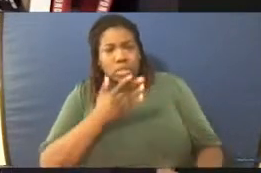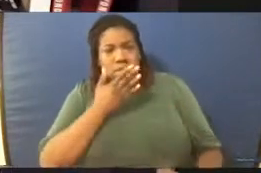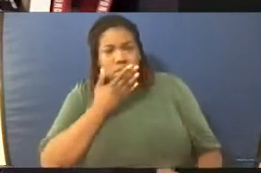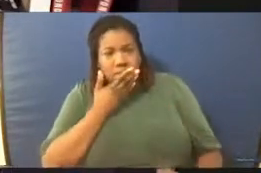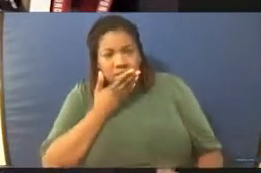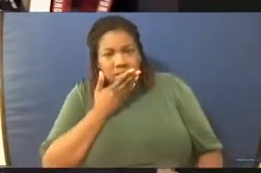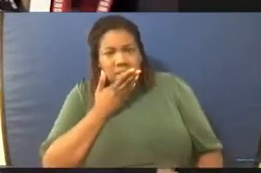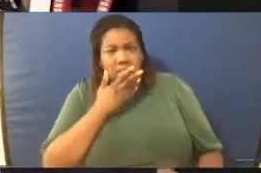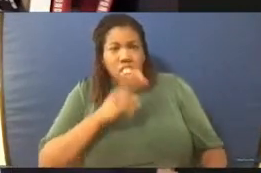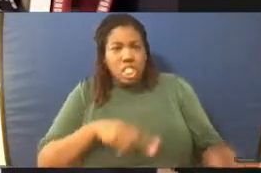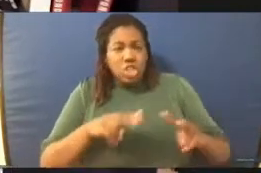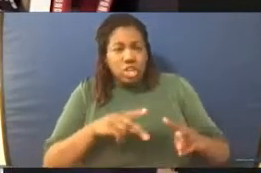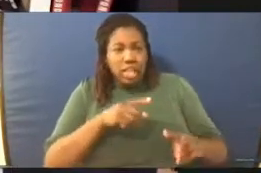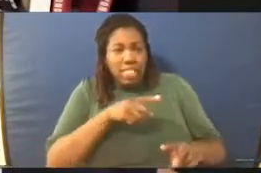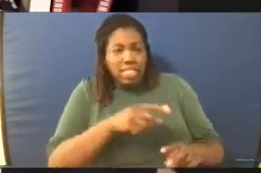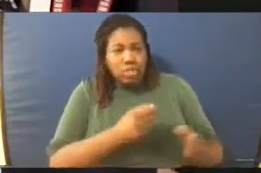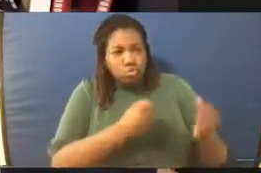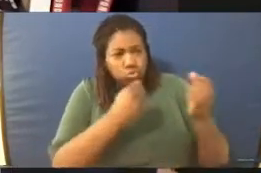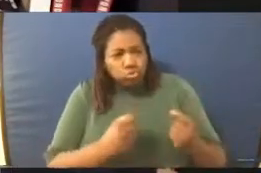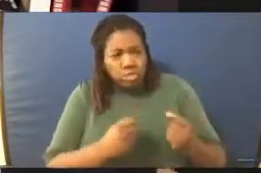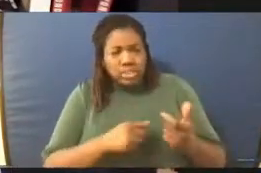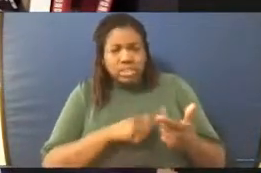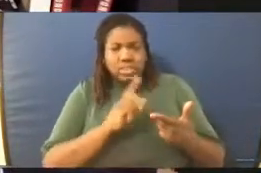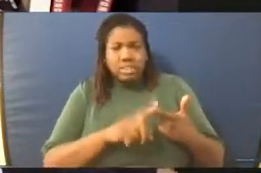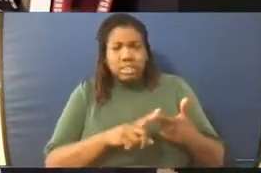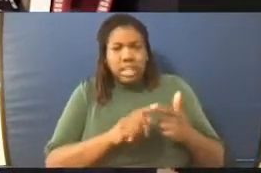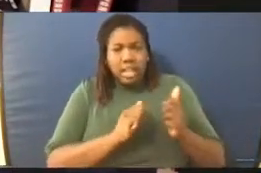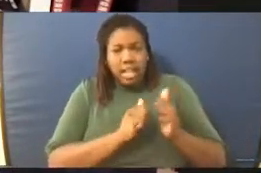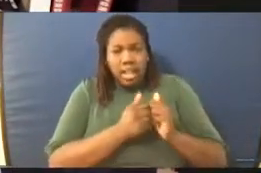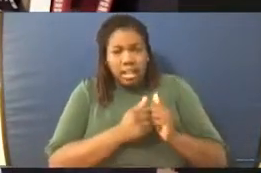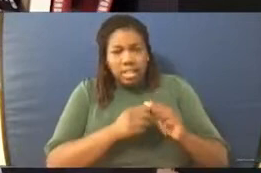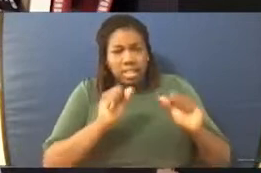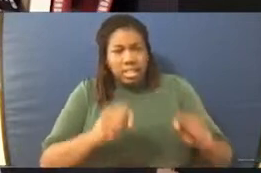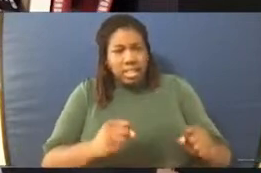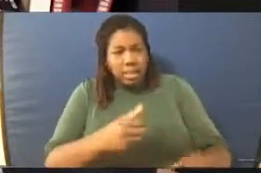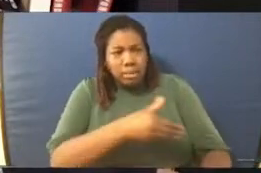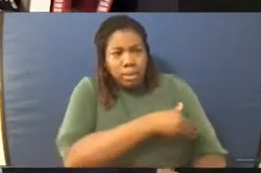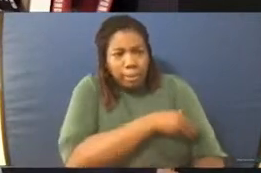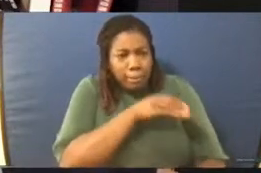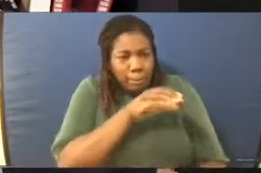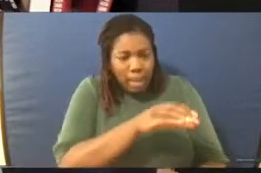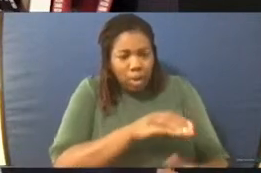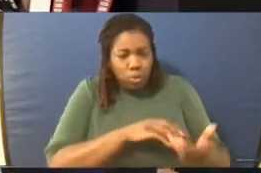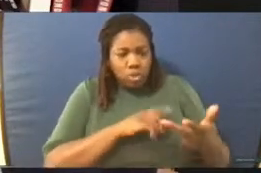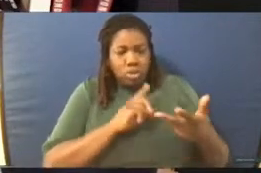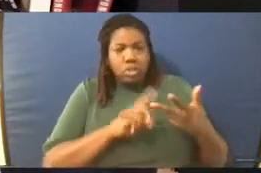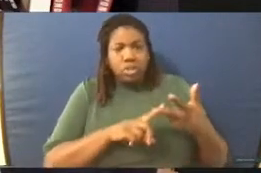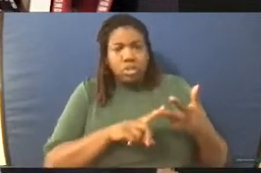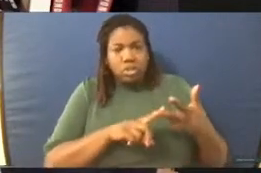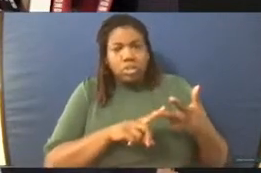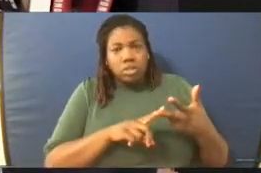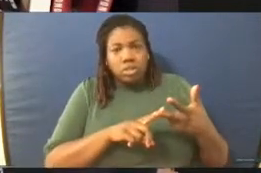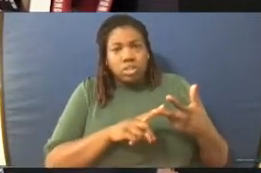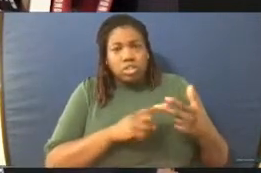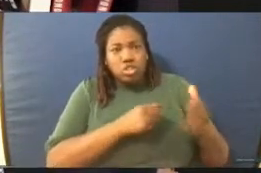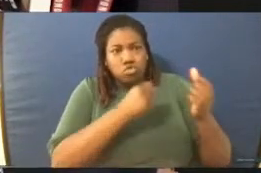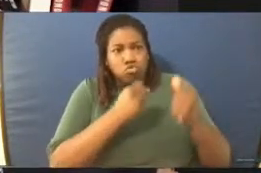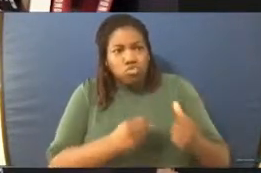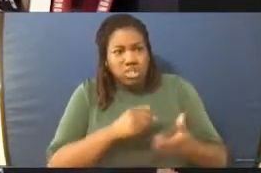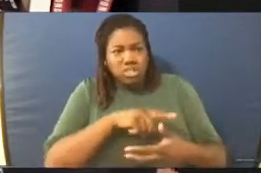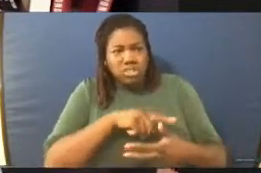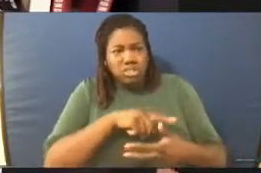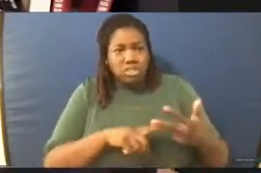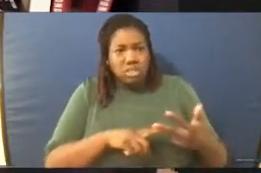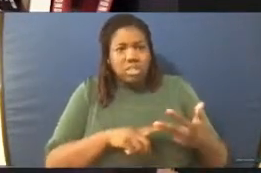their resiliency, looking at the way that they can be empowered, and looking at the ways that they can be strengthened is one of